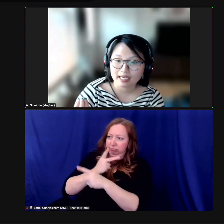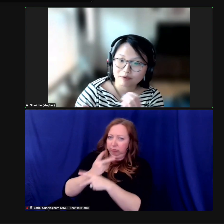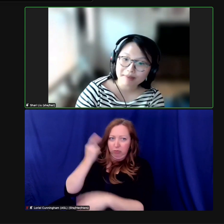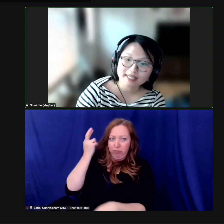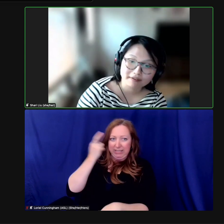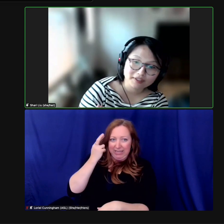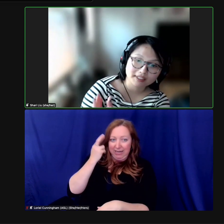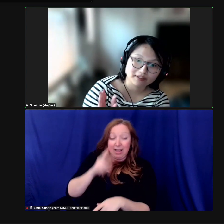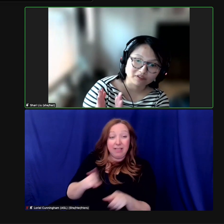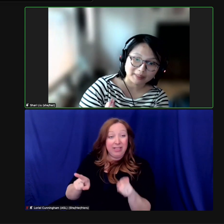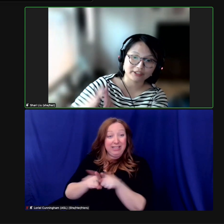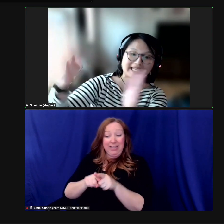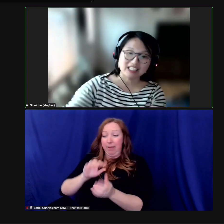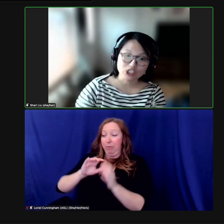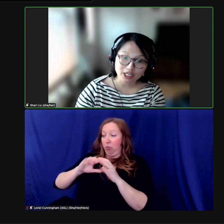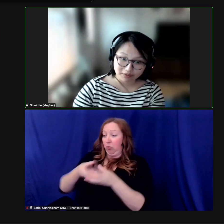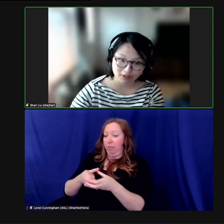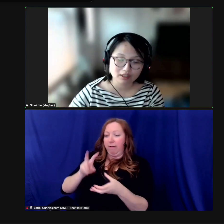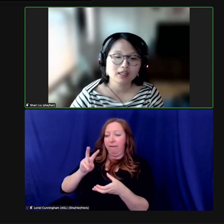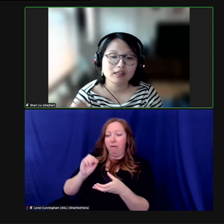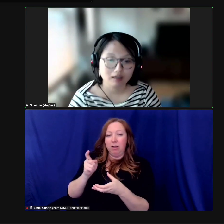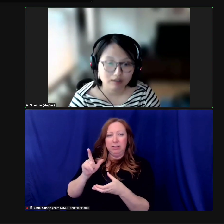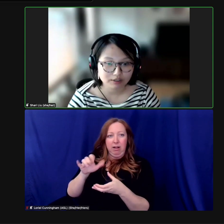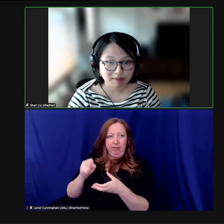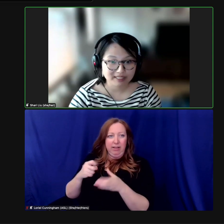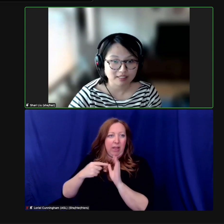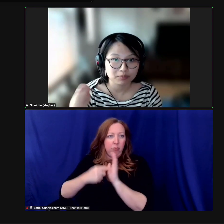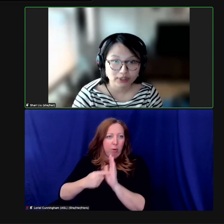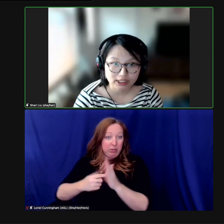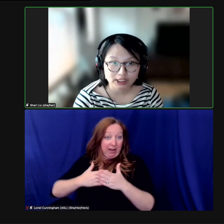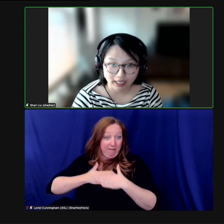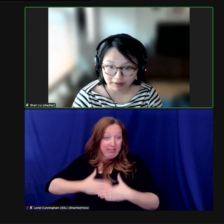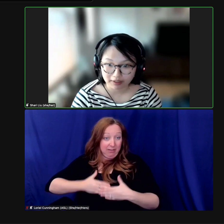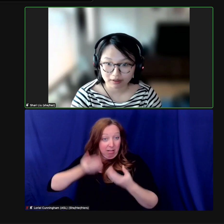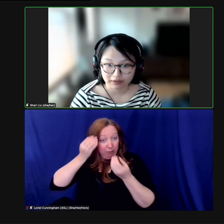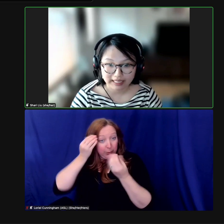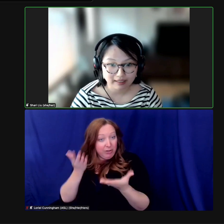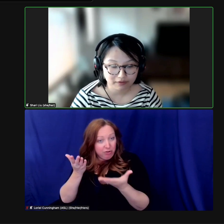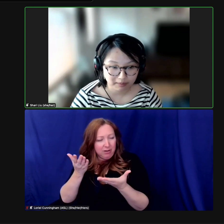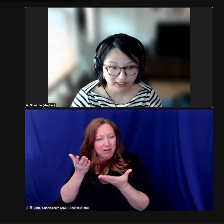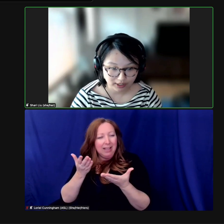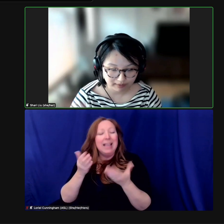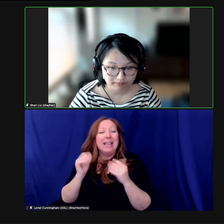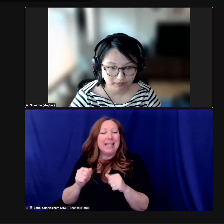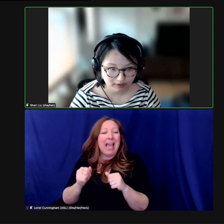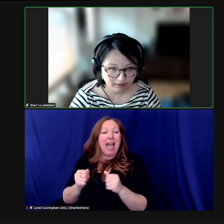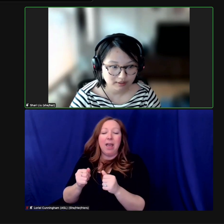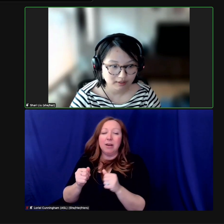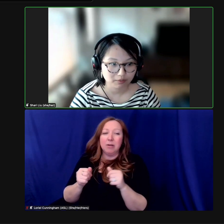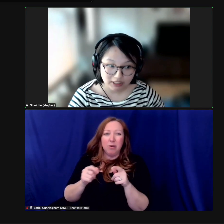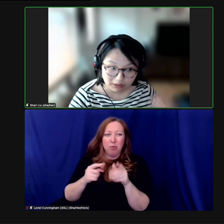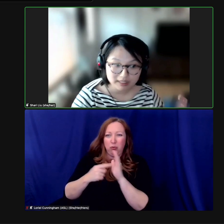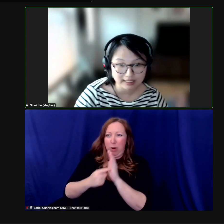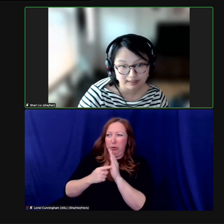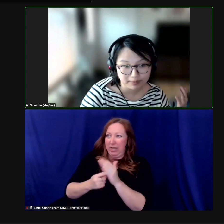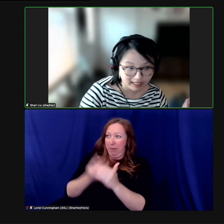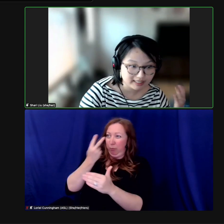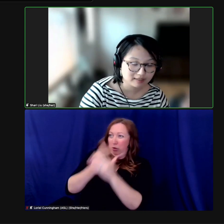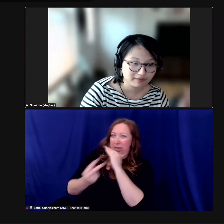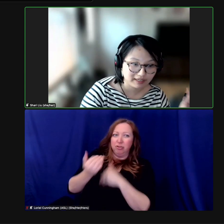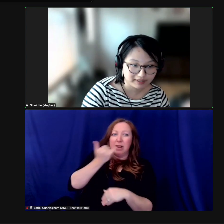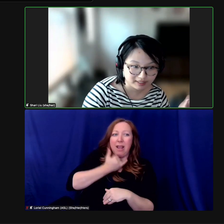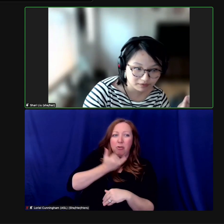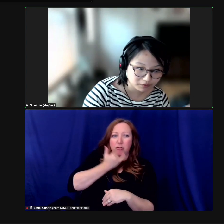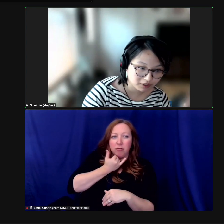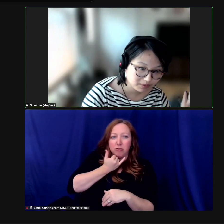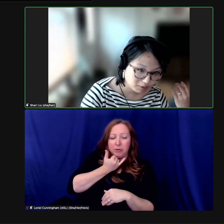voxels that represent physical information in general also represents prediction error over that information. So we do see